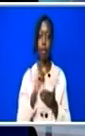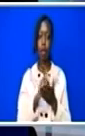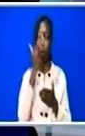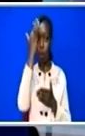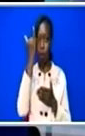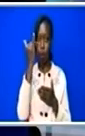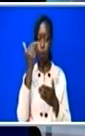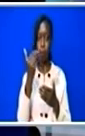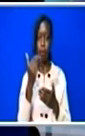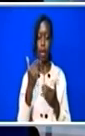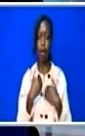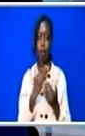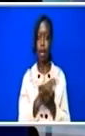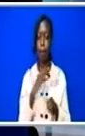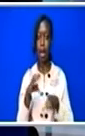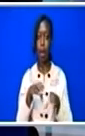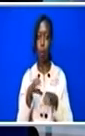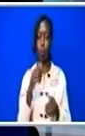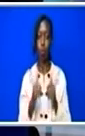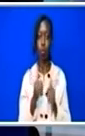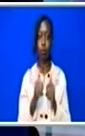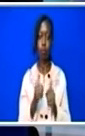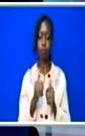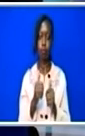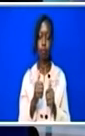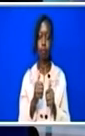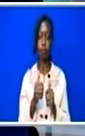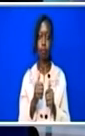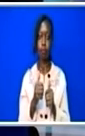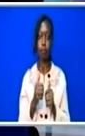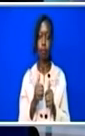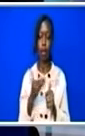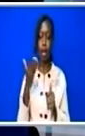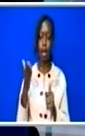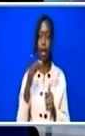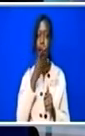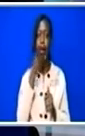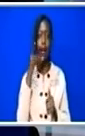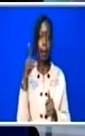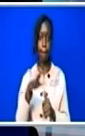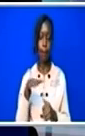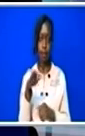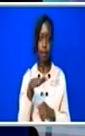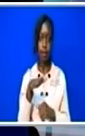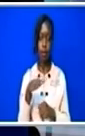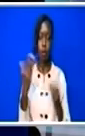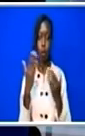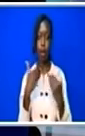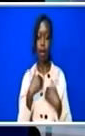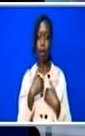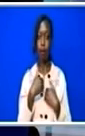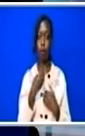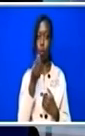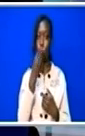humped animals. That are reared in those desert areas where there is insufficient